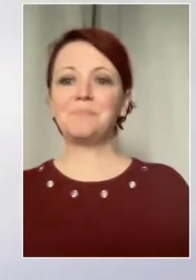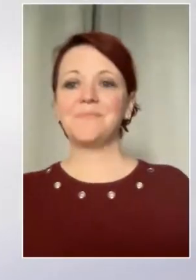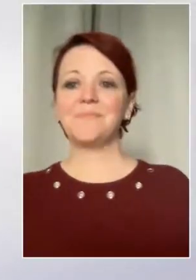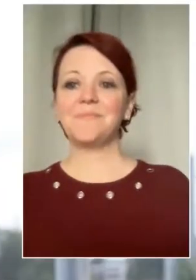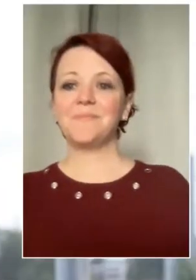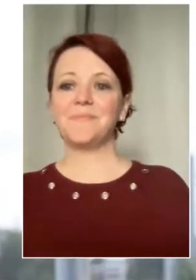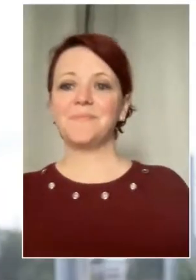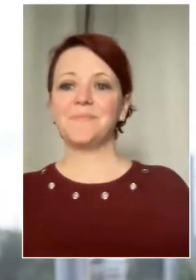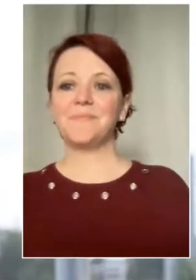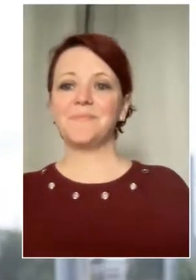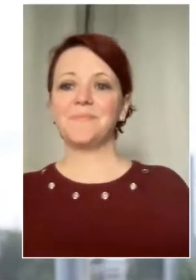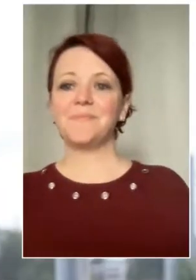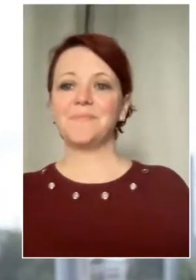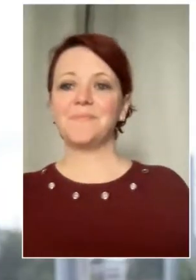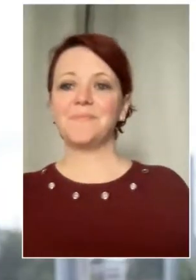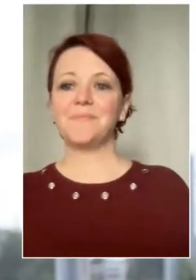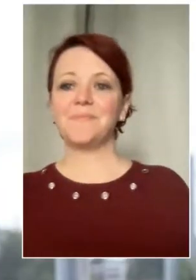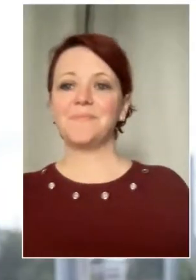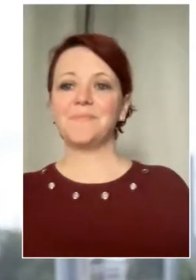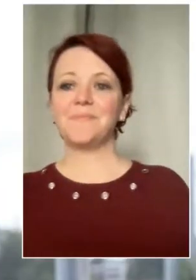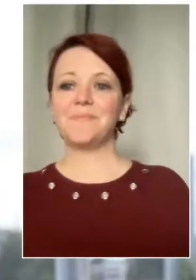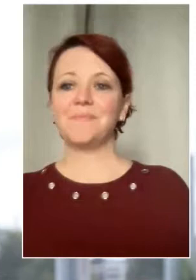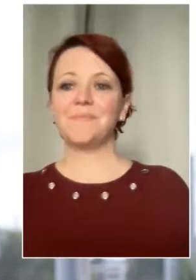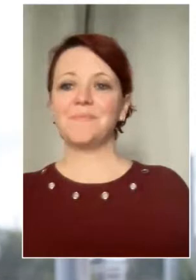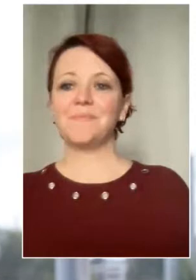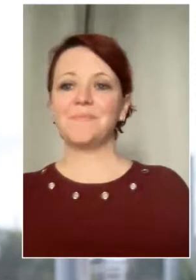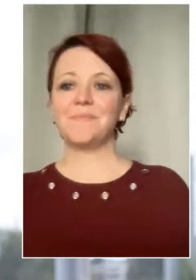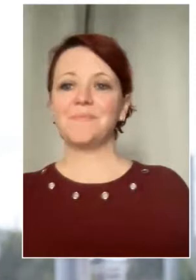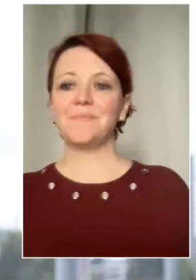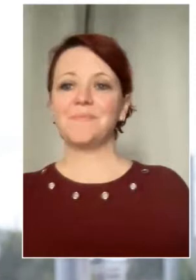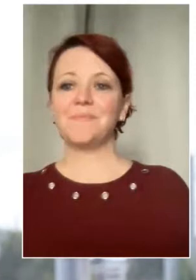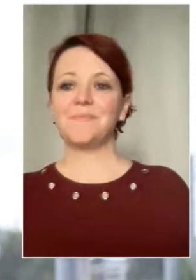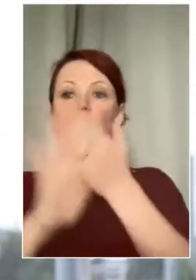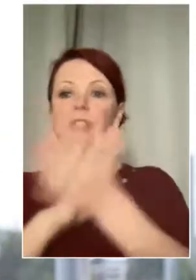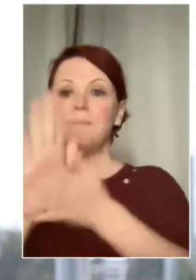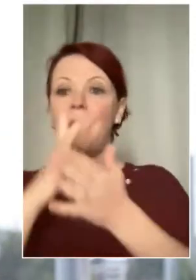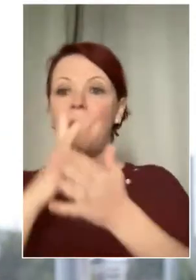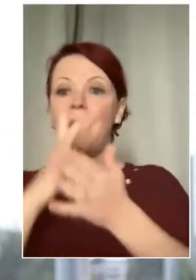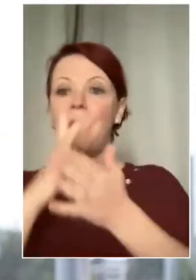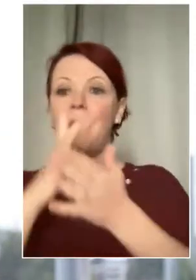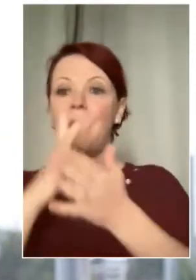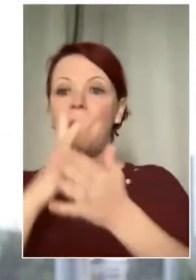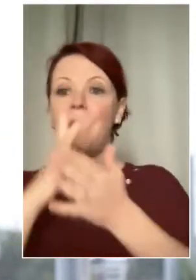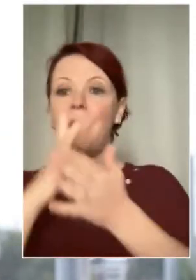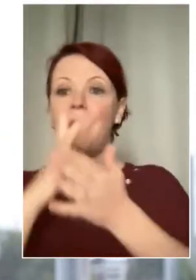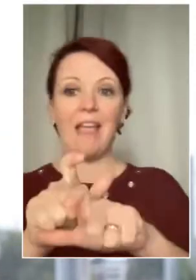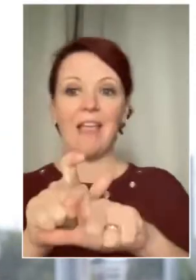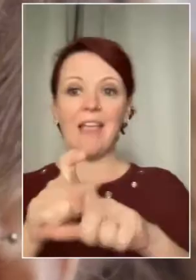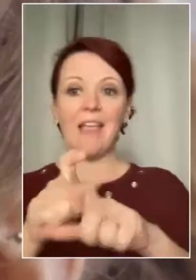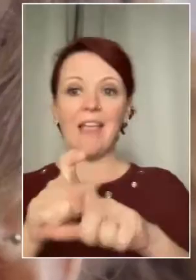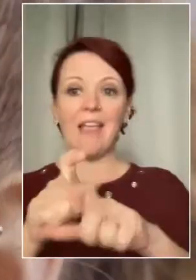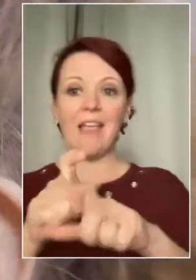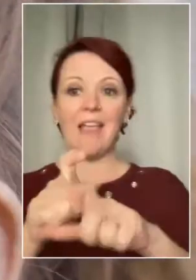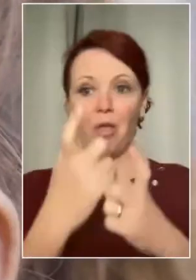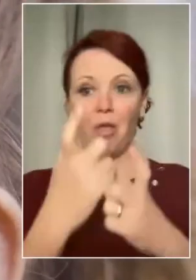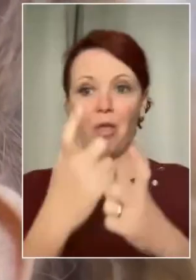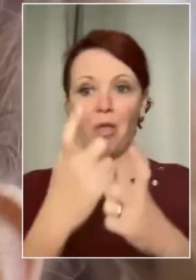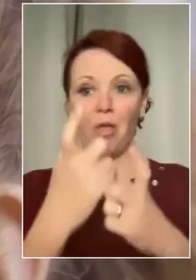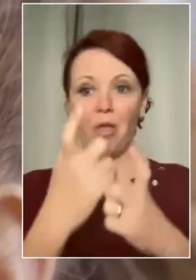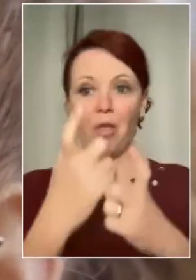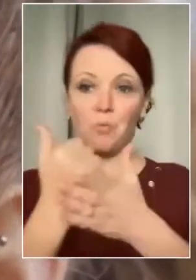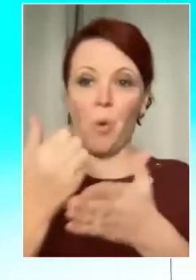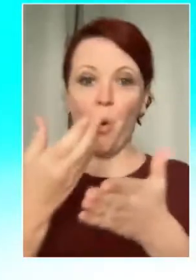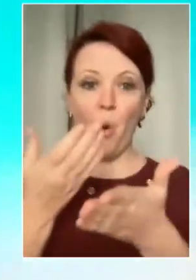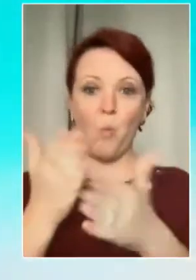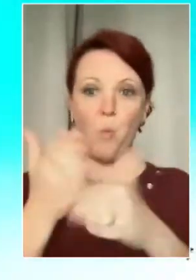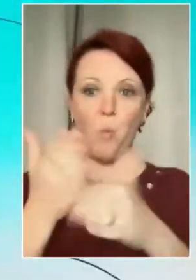This opportunity meant that I can stay as a healthcare assistant. I don't have to give up my job. I don't have to pay for my studies. I'm paid my full